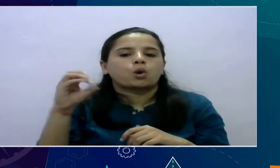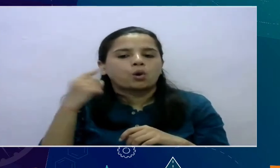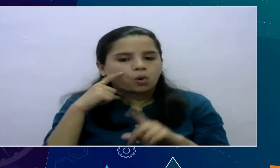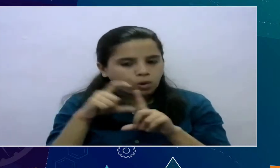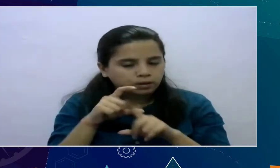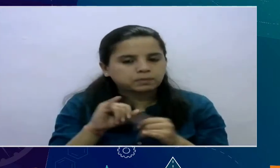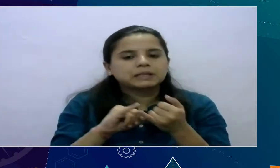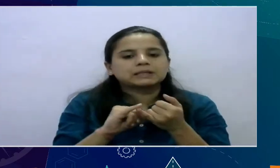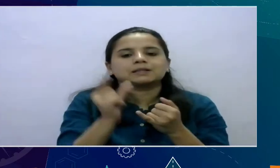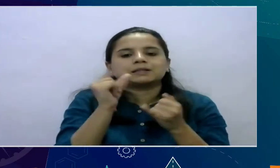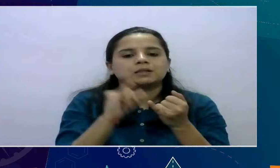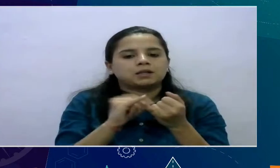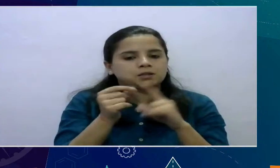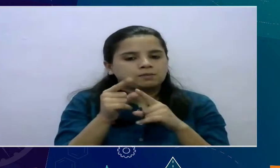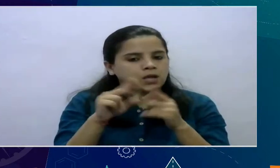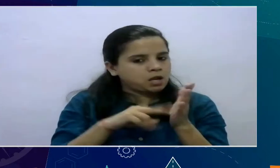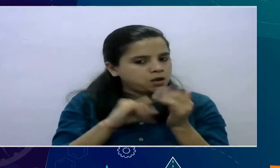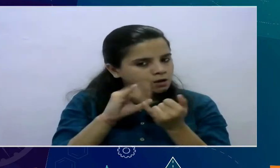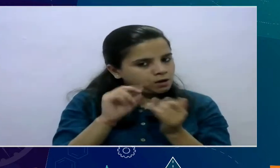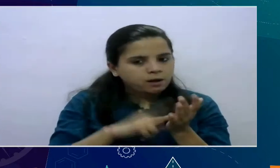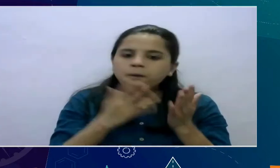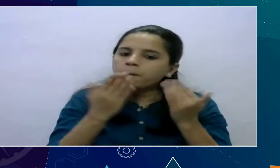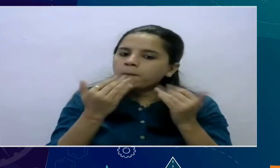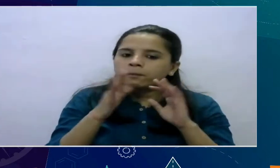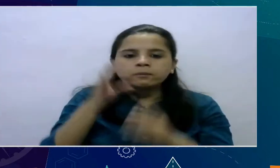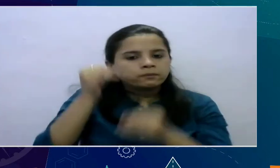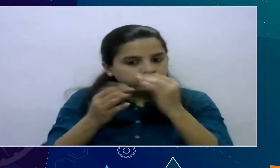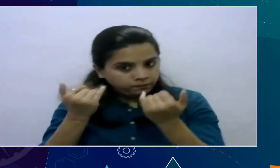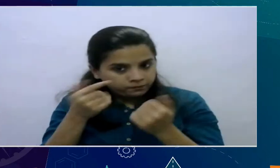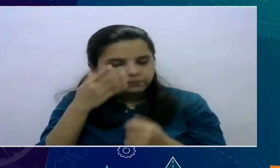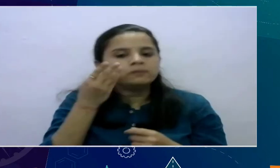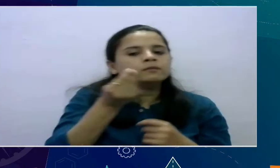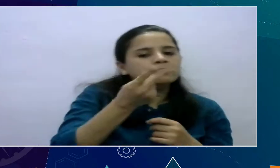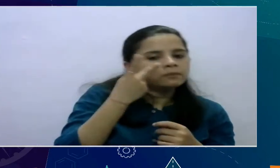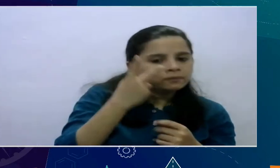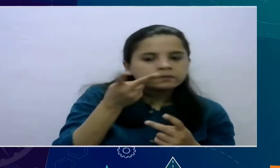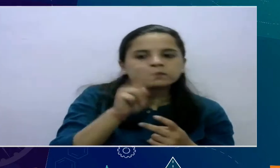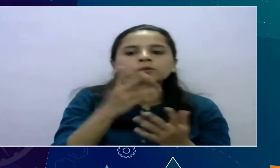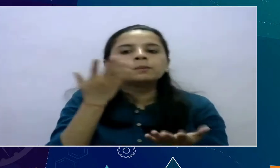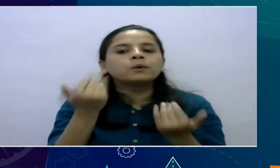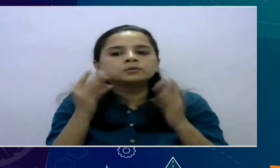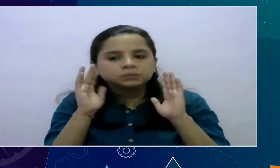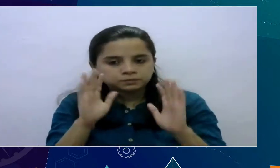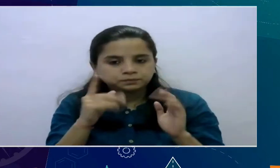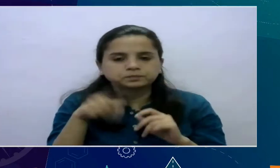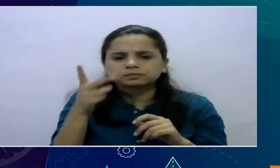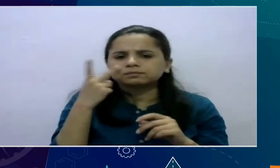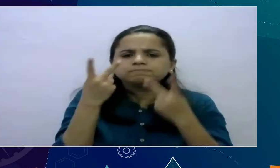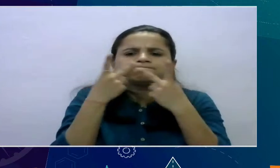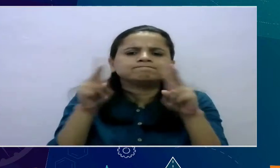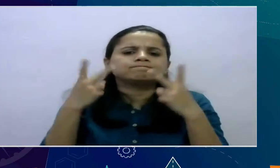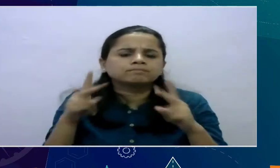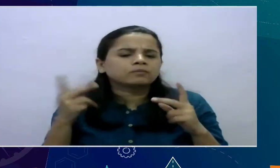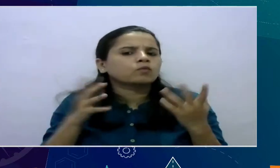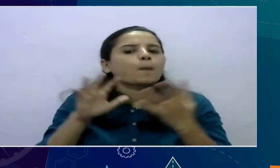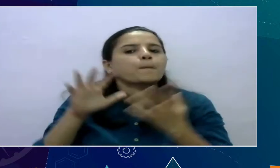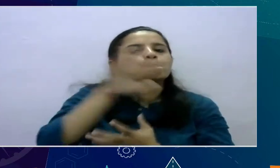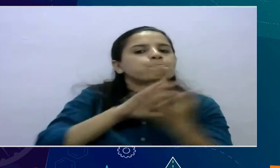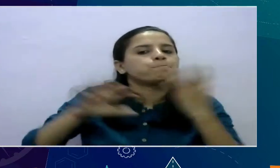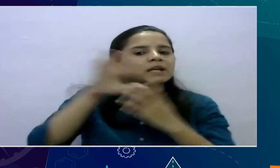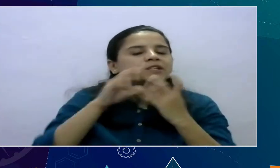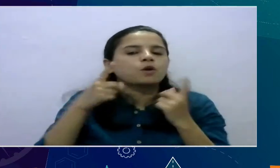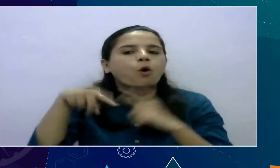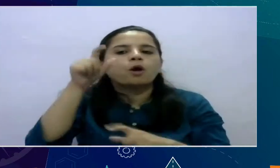but not through a solution. So you see, such a simple activity actually explains the different kinds of mixtures that